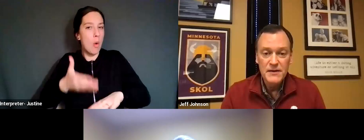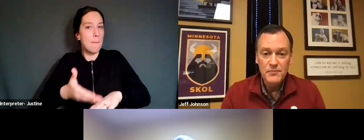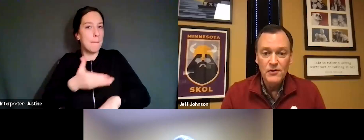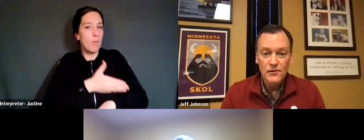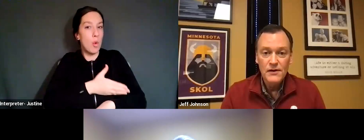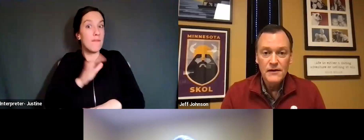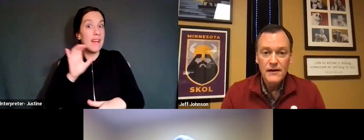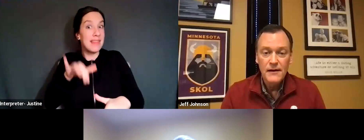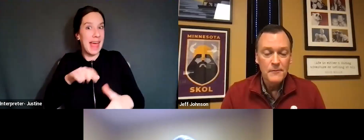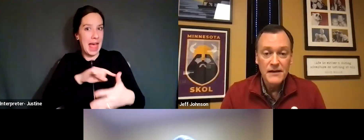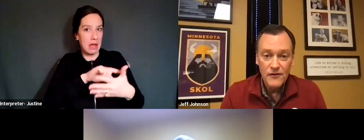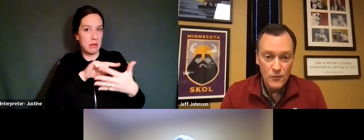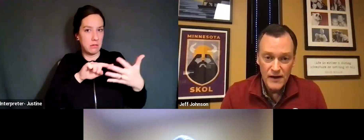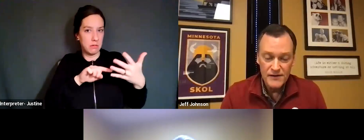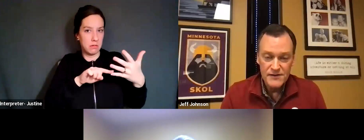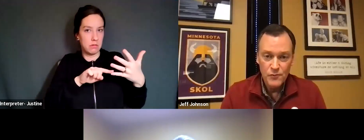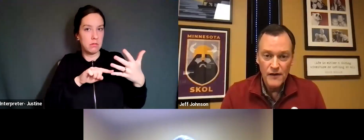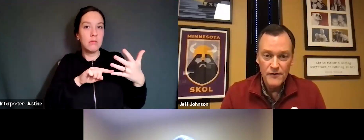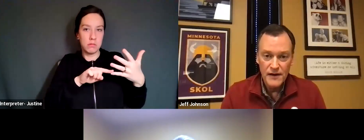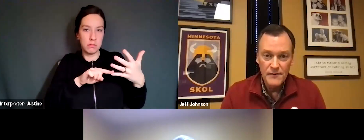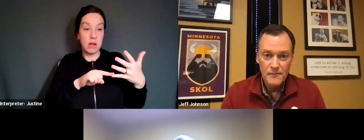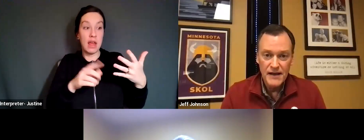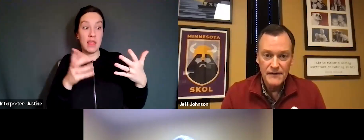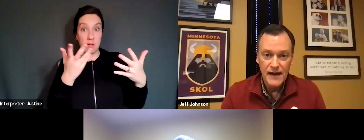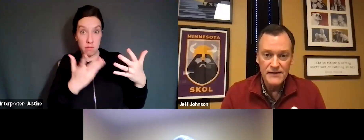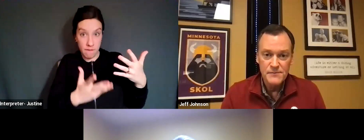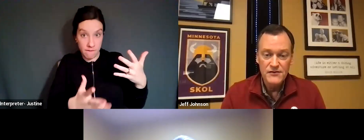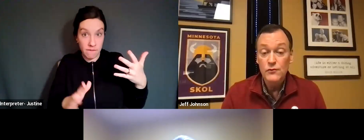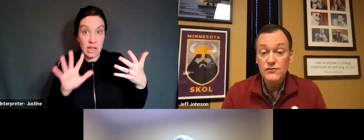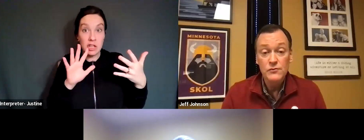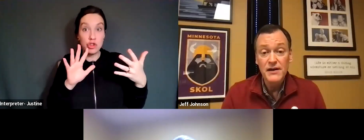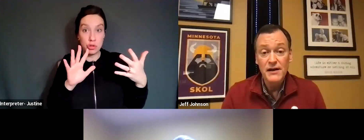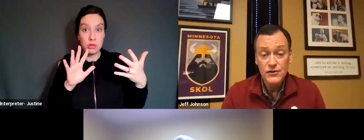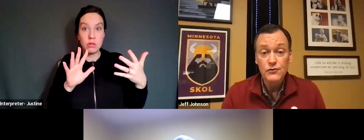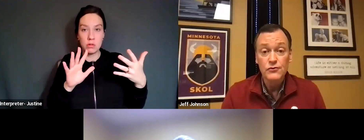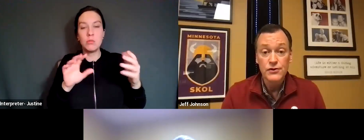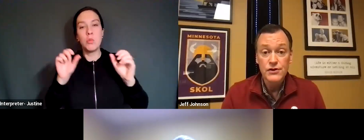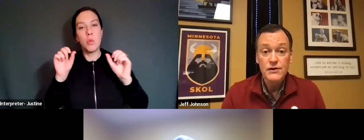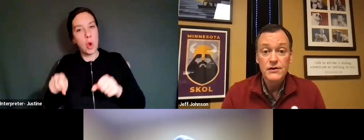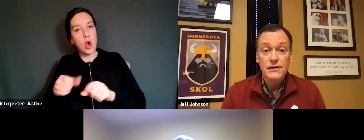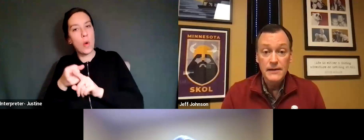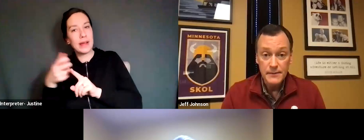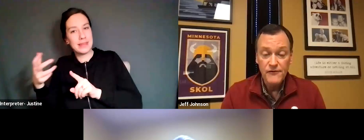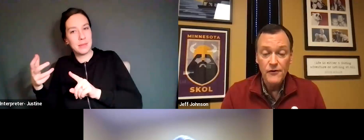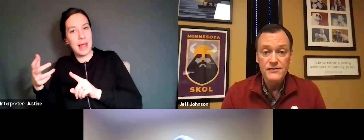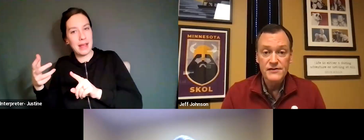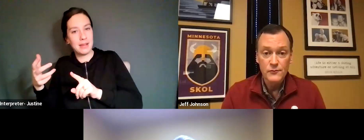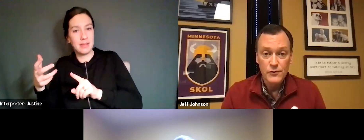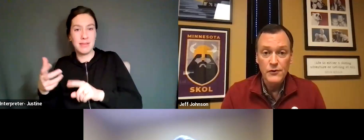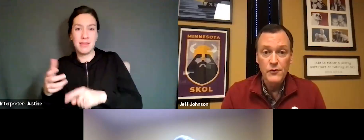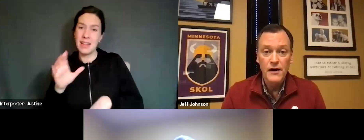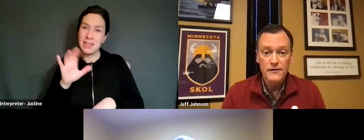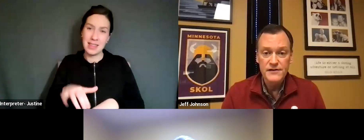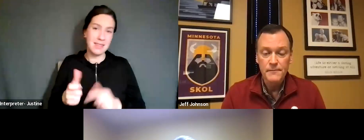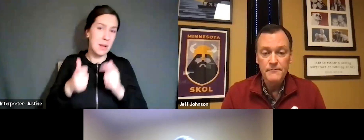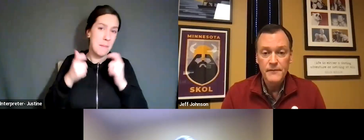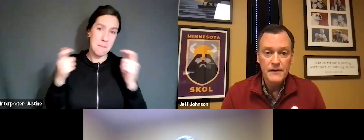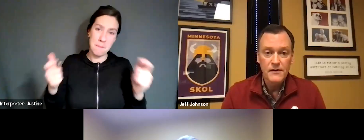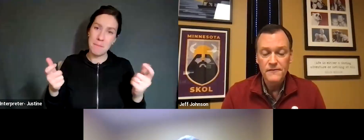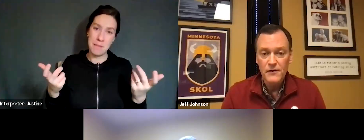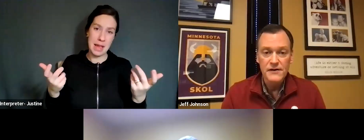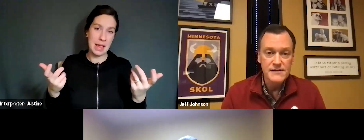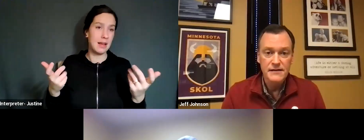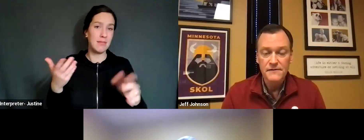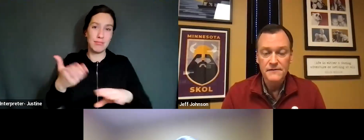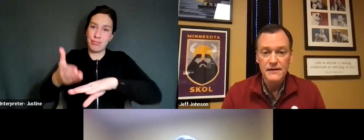serve more people in other ways rather than making that expansion, which would be a huge leap for us and would require some,